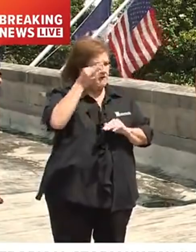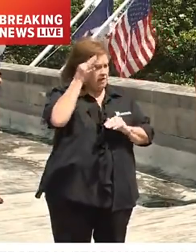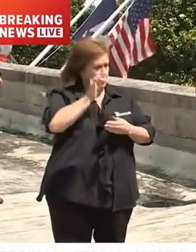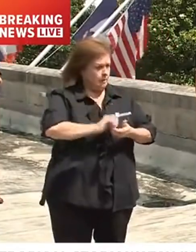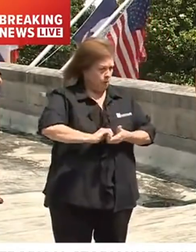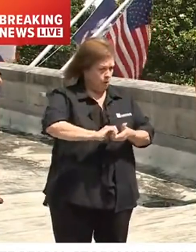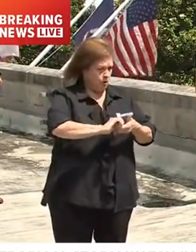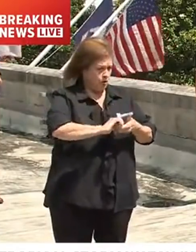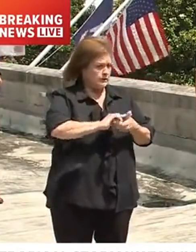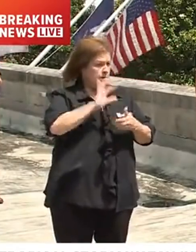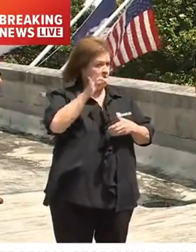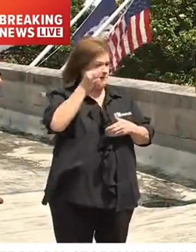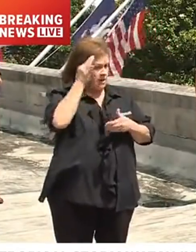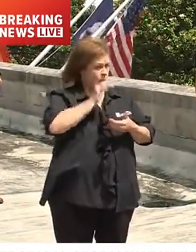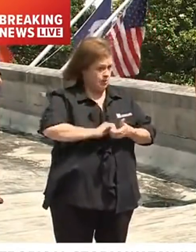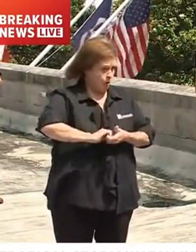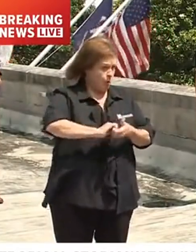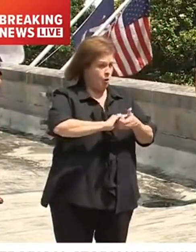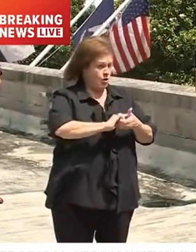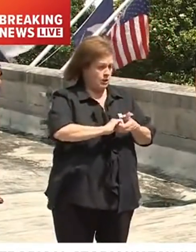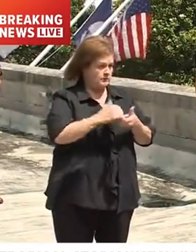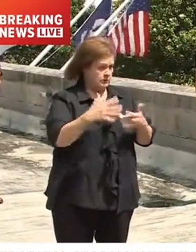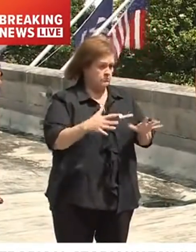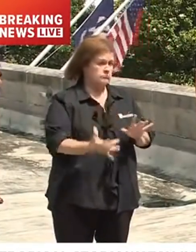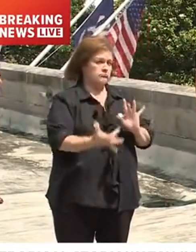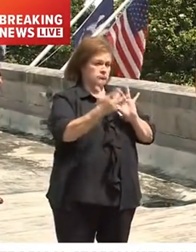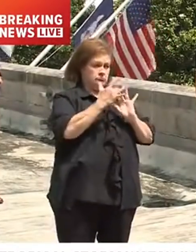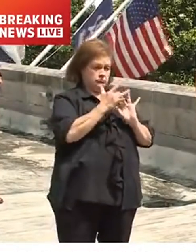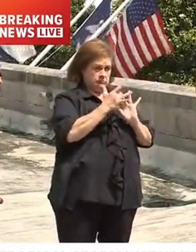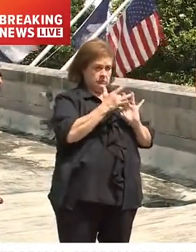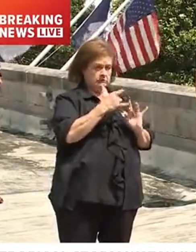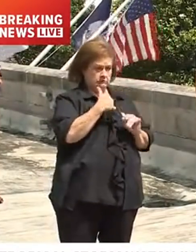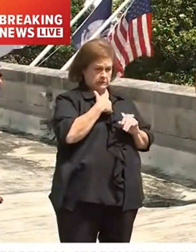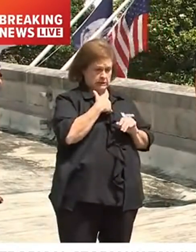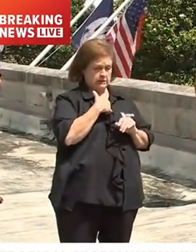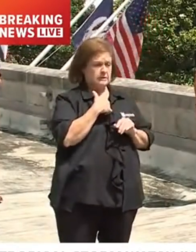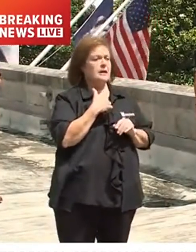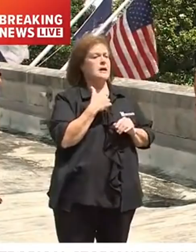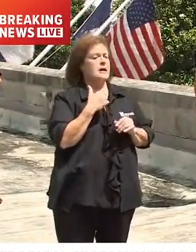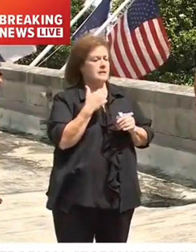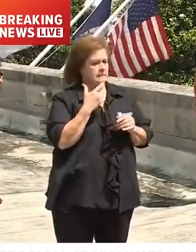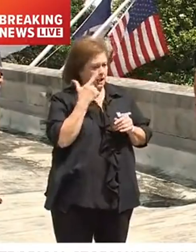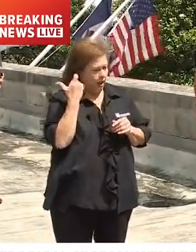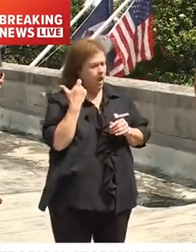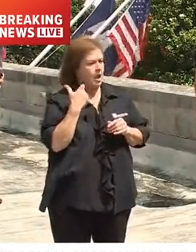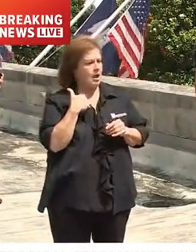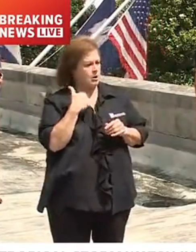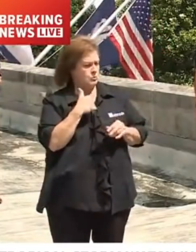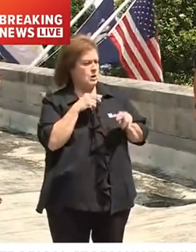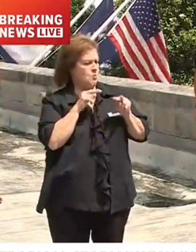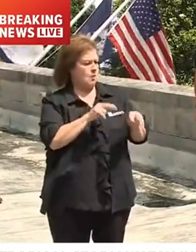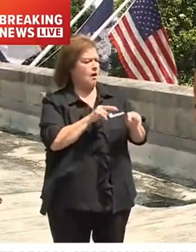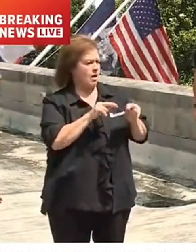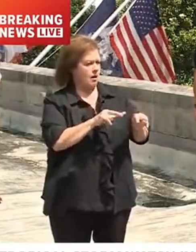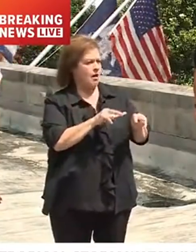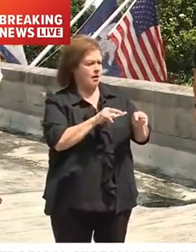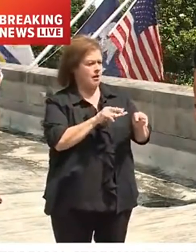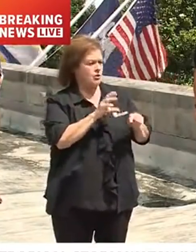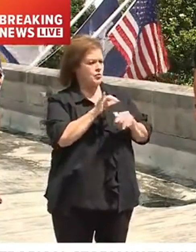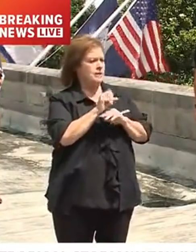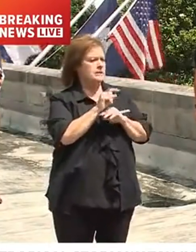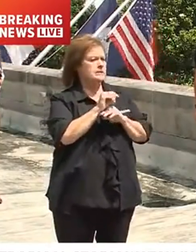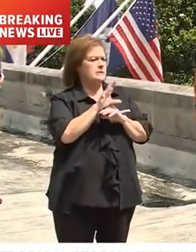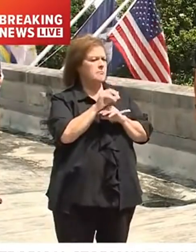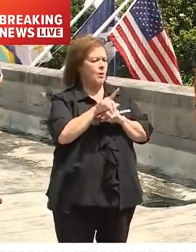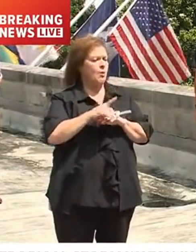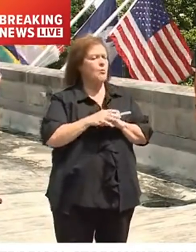partners. Federal partners reached out a couple of days ago as we have been watching Cristobal. We said